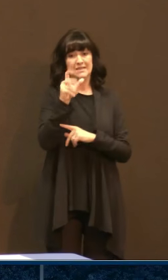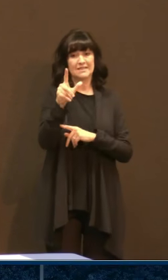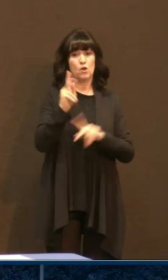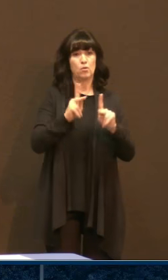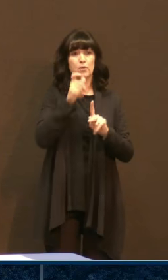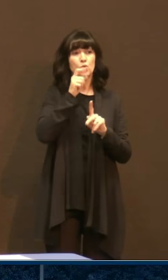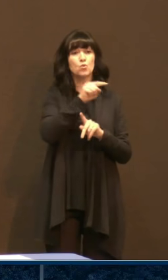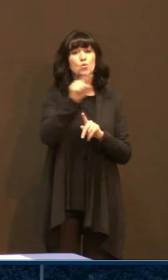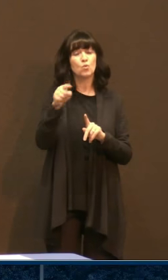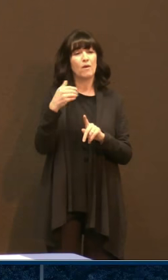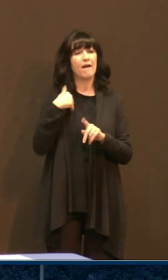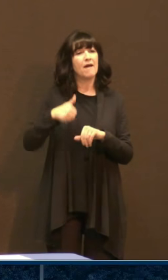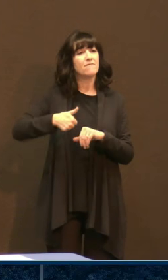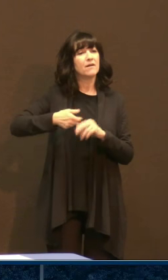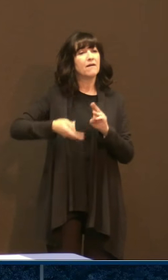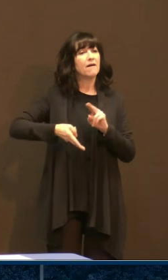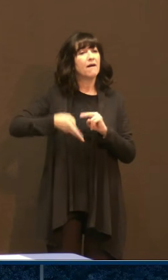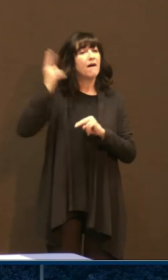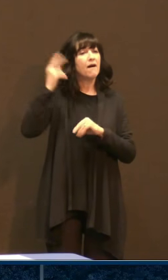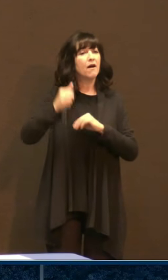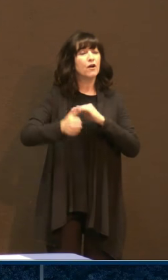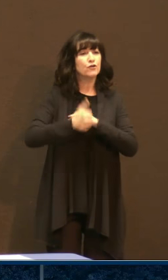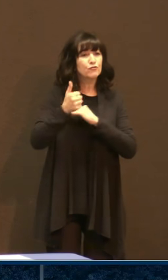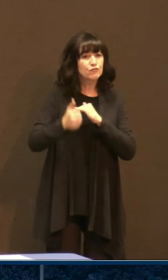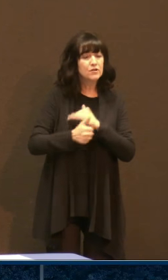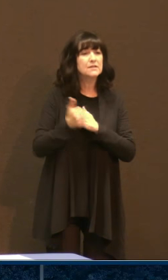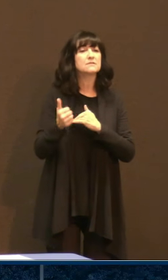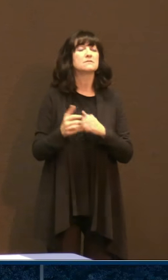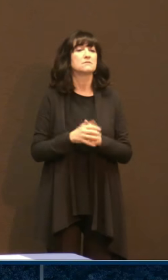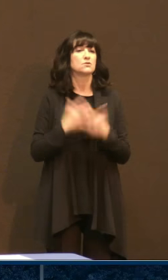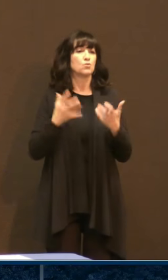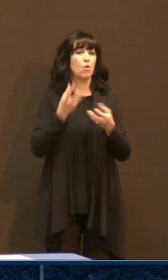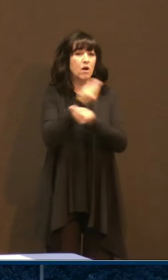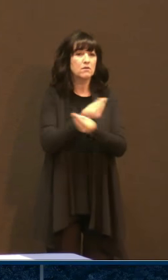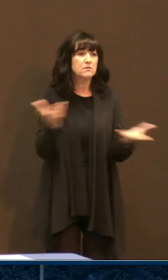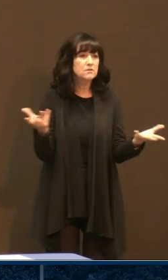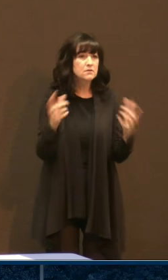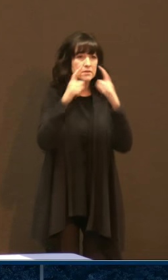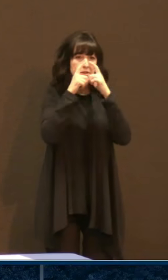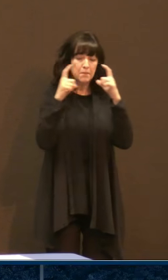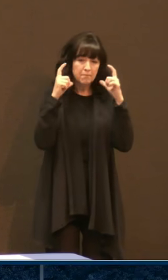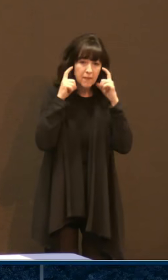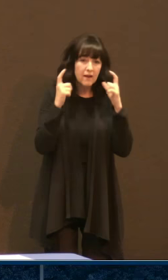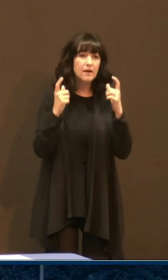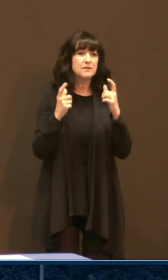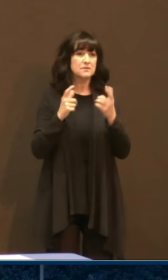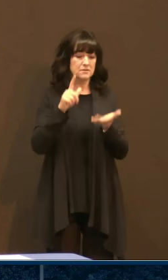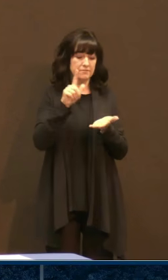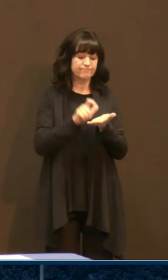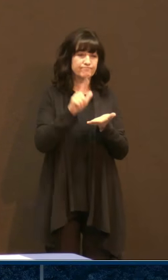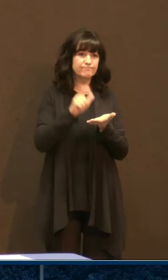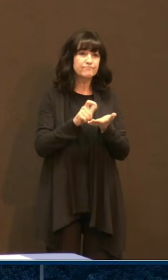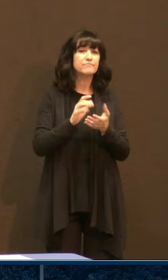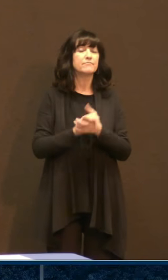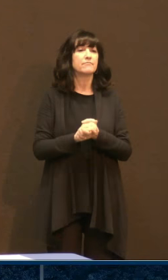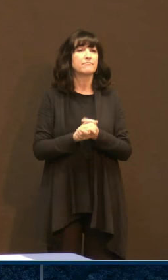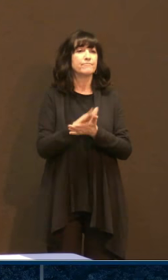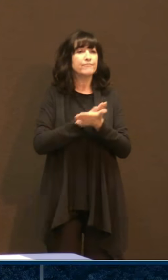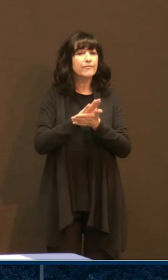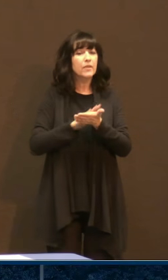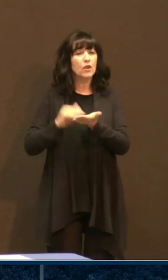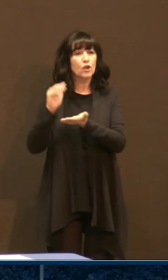out with hand sanitizer, with masks, with thermometers, different things to help people